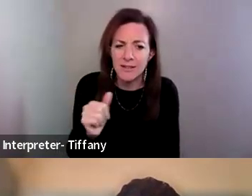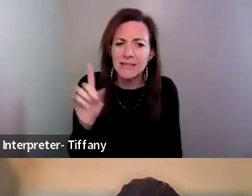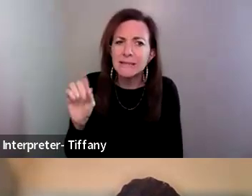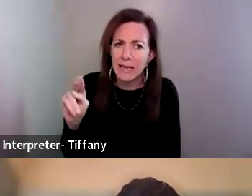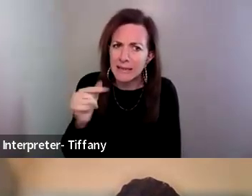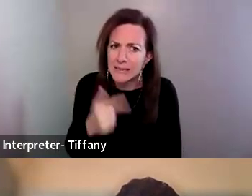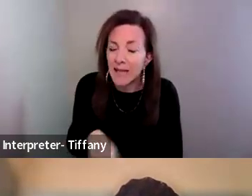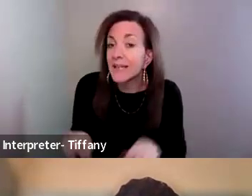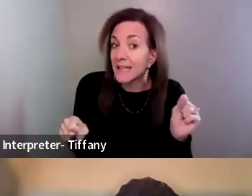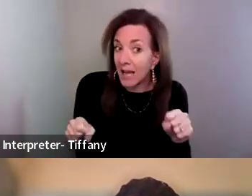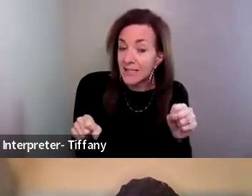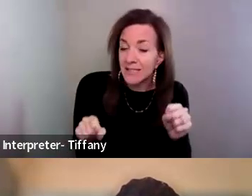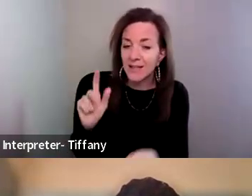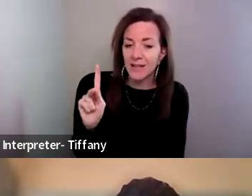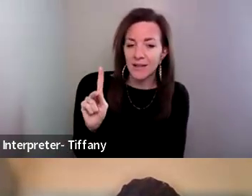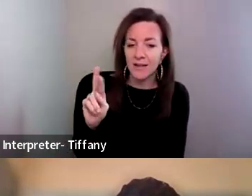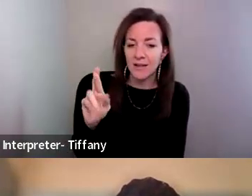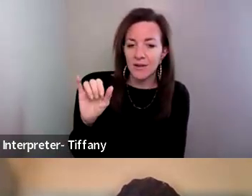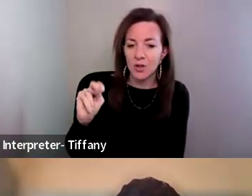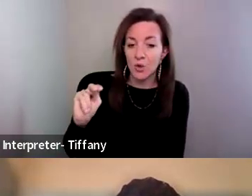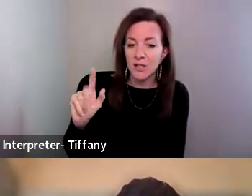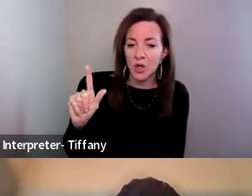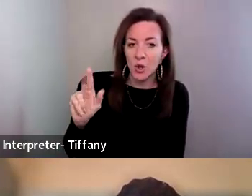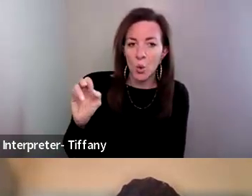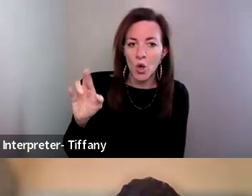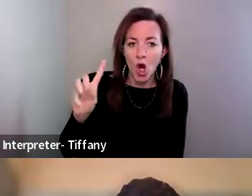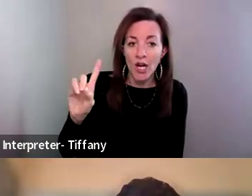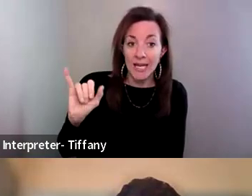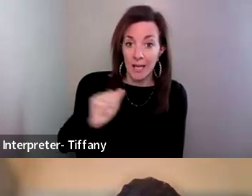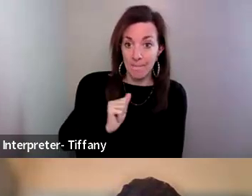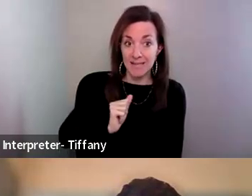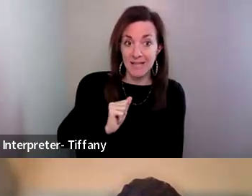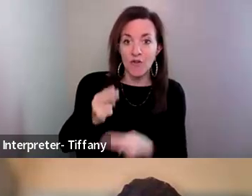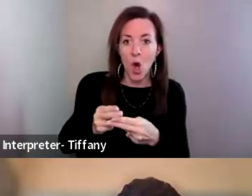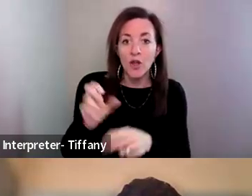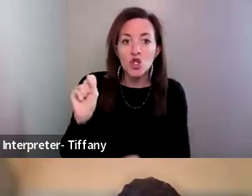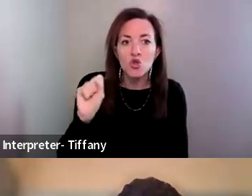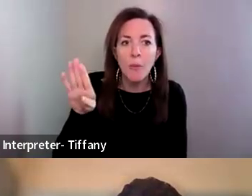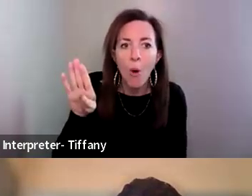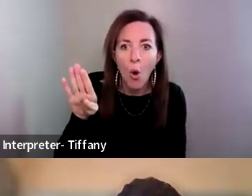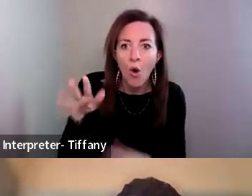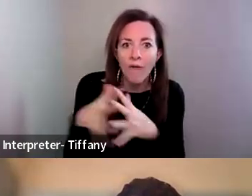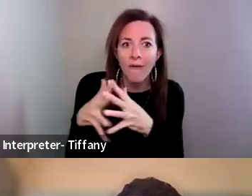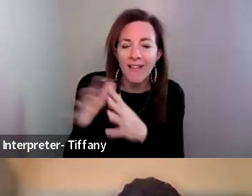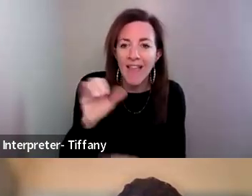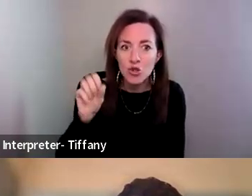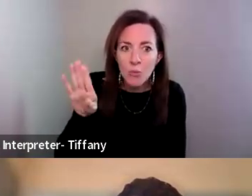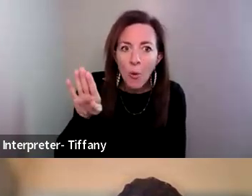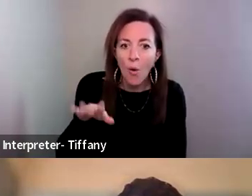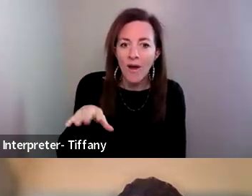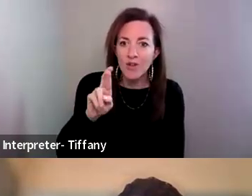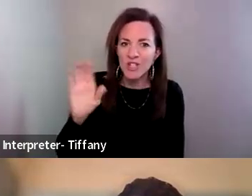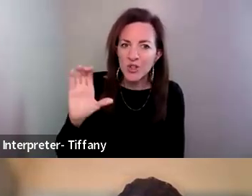Dana. Yeah, Kristen Lunardi and I call it the Super Bowl of the regional center. So we look forward to it every year.